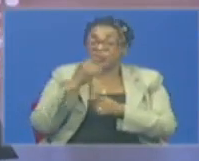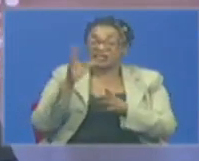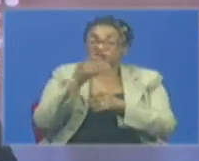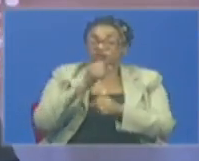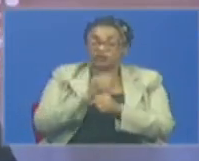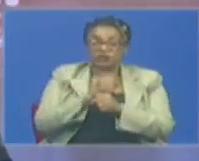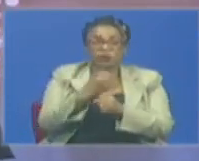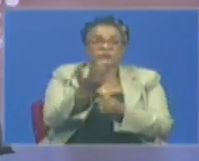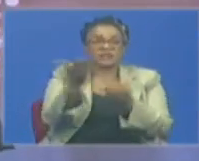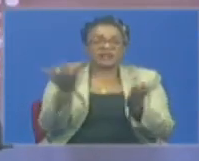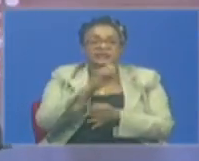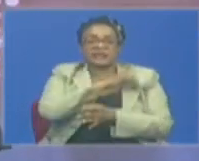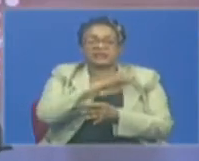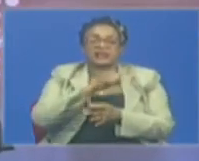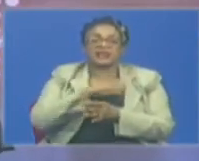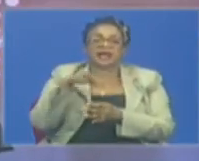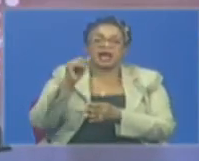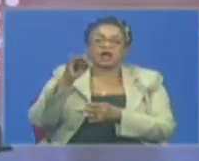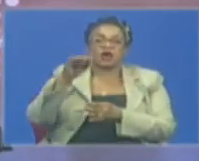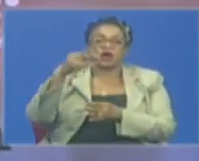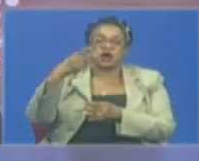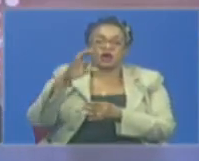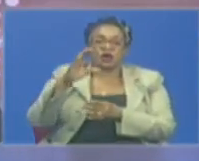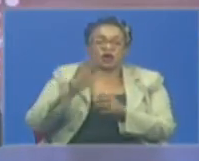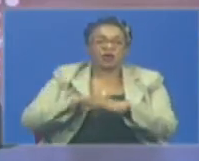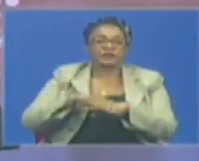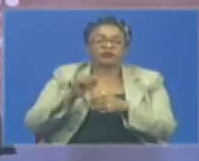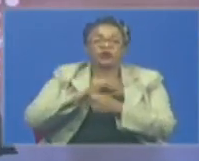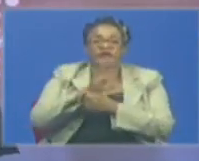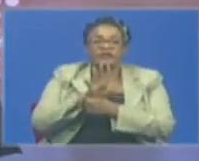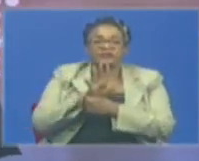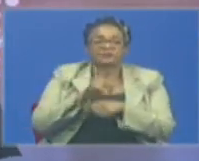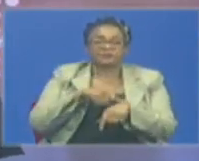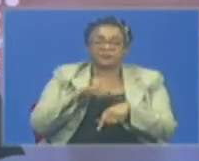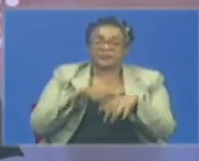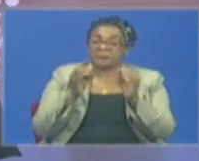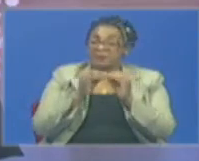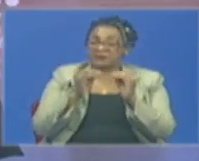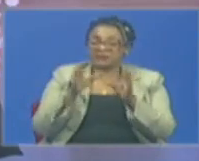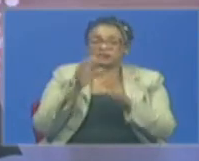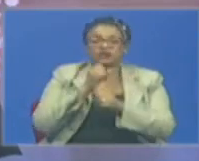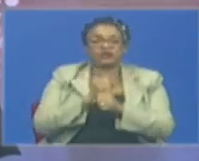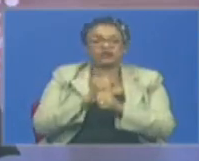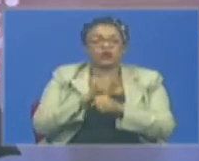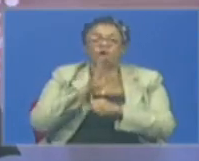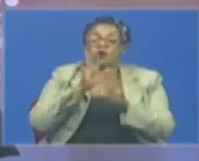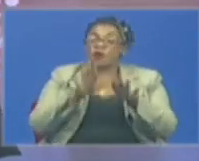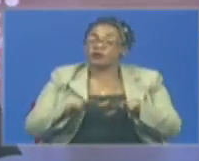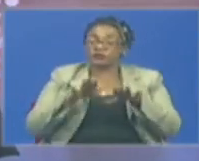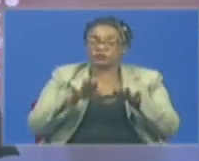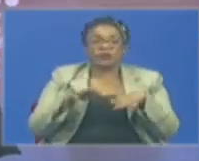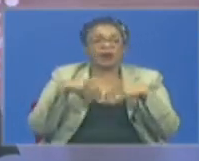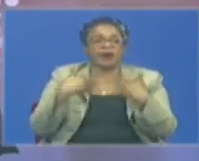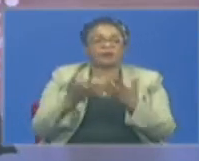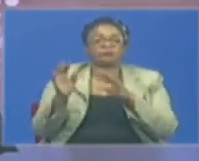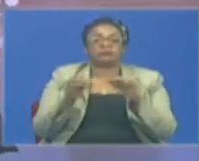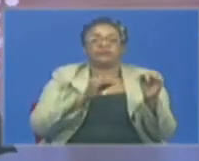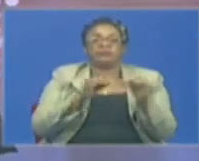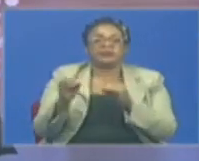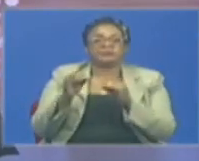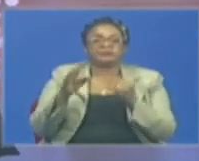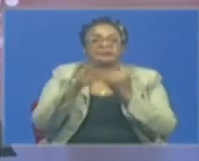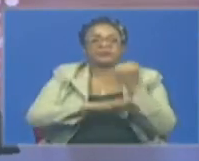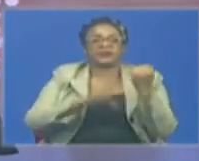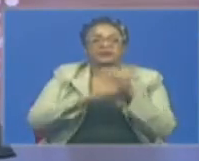the Senate Ad Hoc Committee on COVID-19. During the meeting, the association cautioned against the easing of movement in the country or lifting